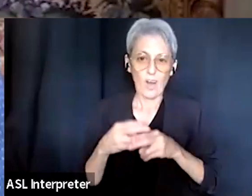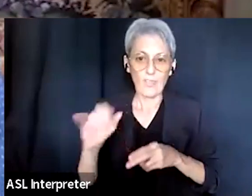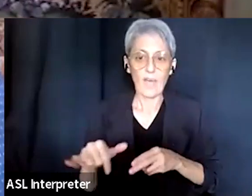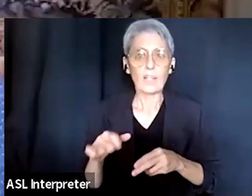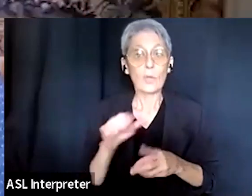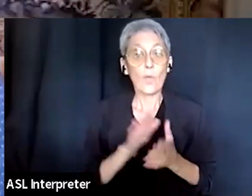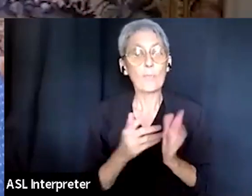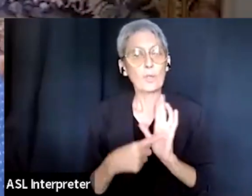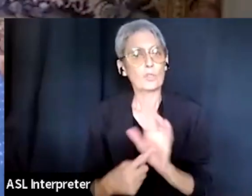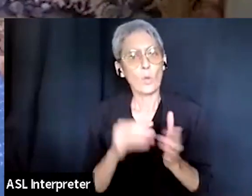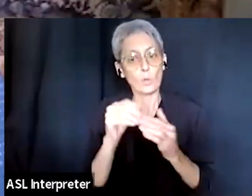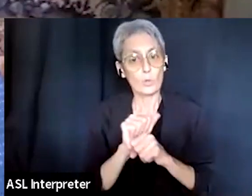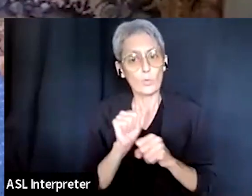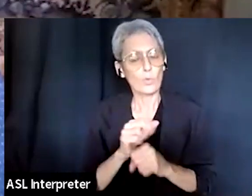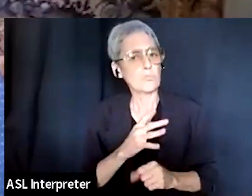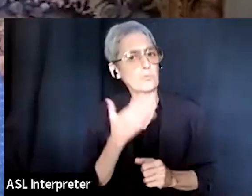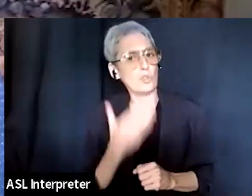work. But